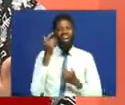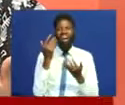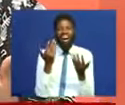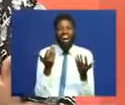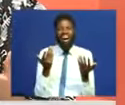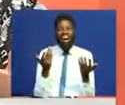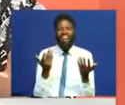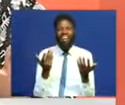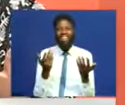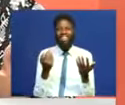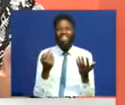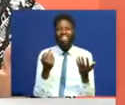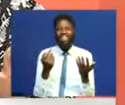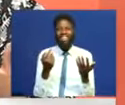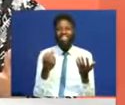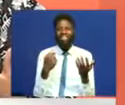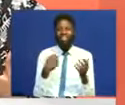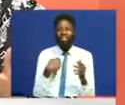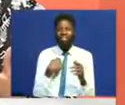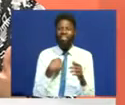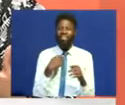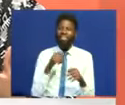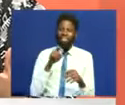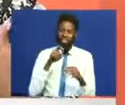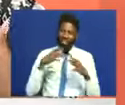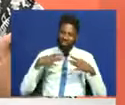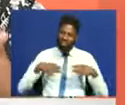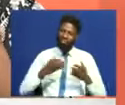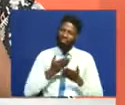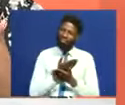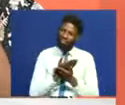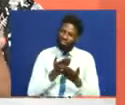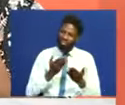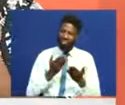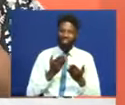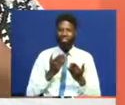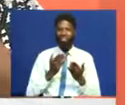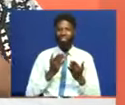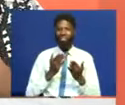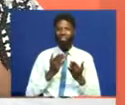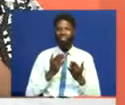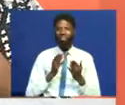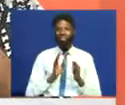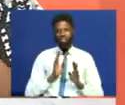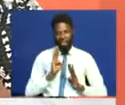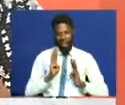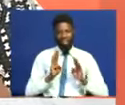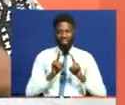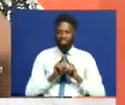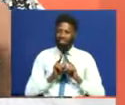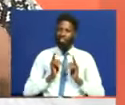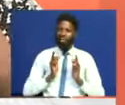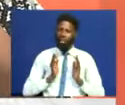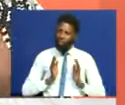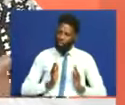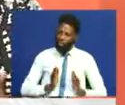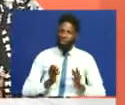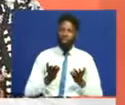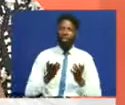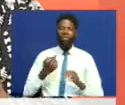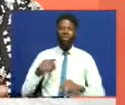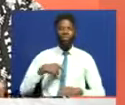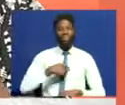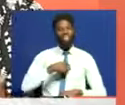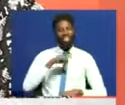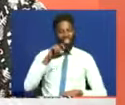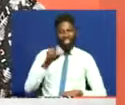imagine. I'm here to humanize the people. I'm here to make sure that even as we talk about these deaths, we are also humanizing